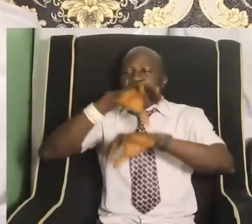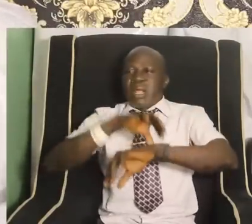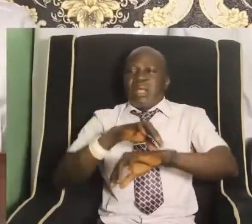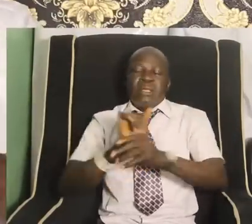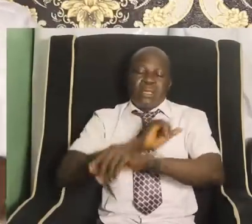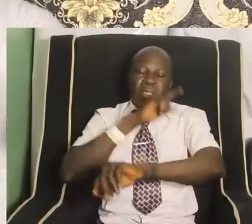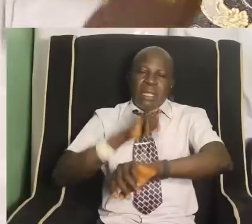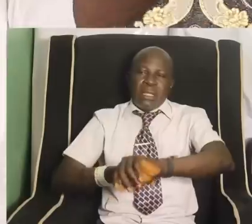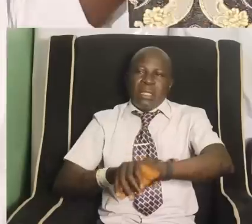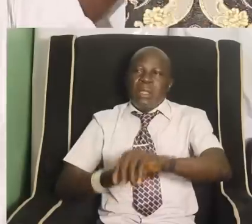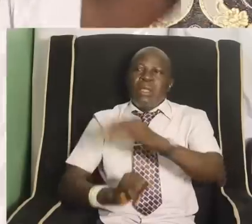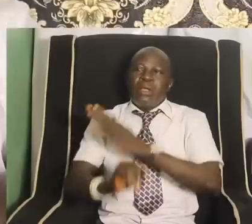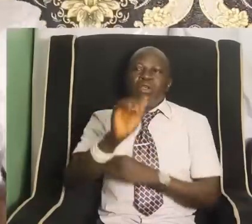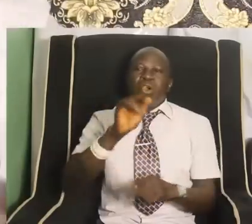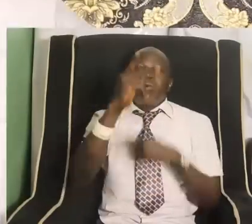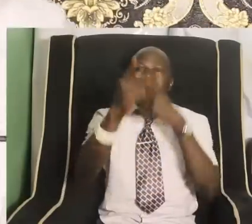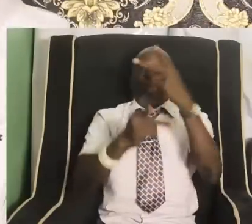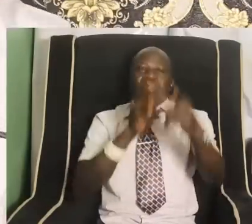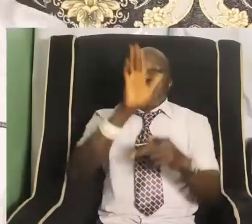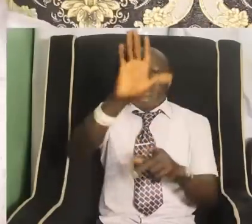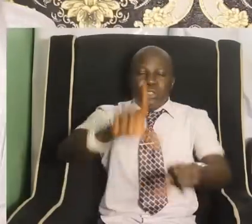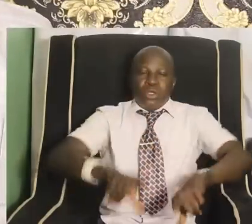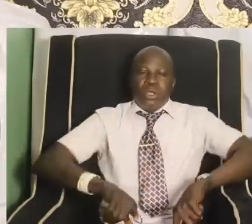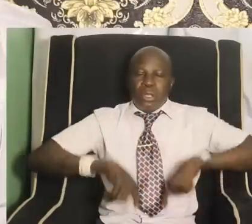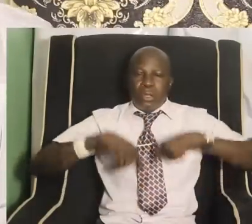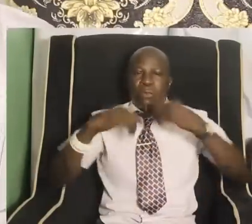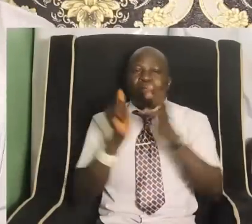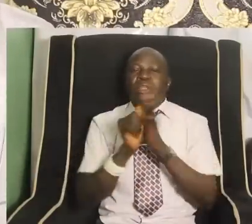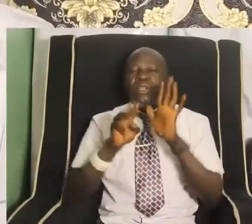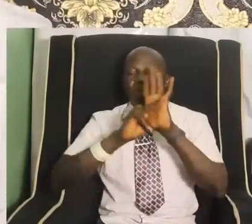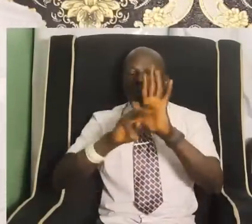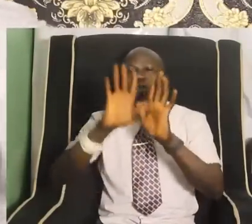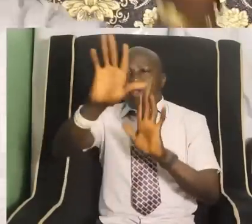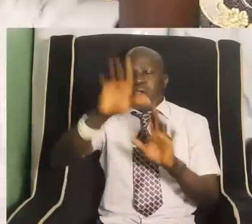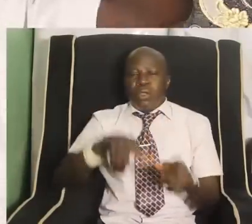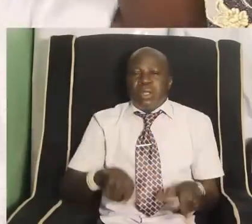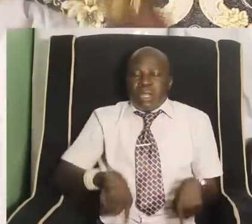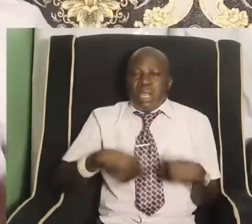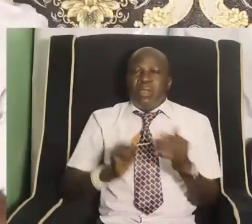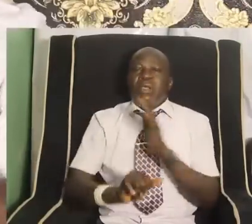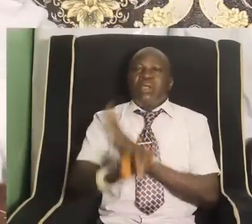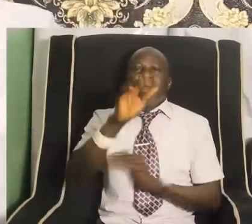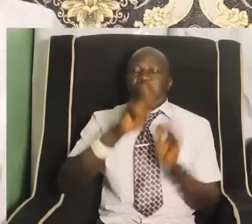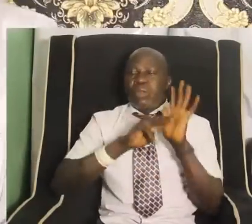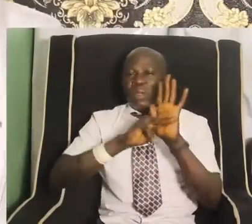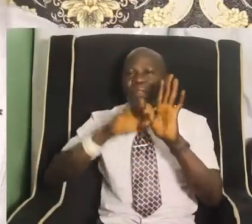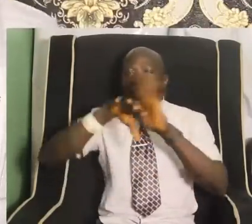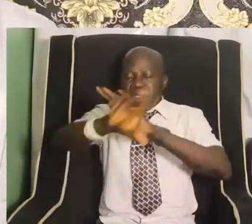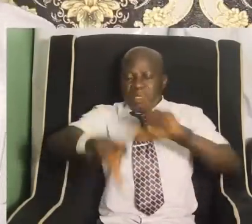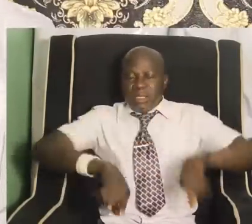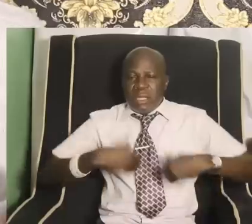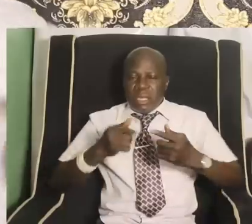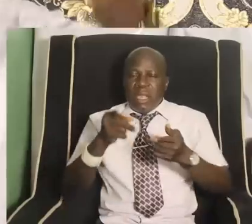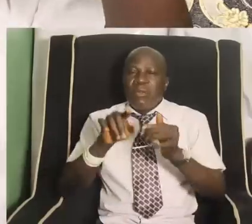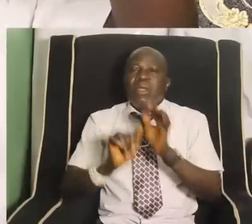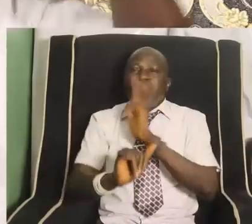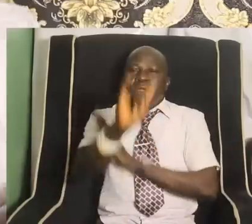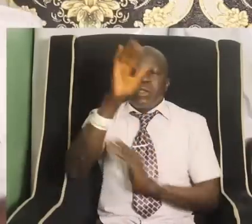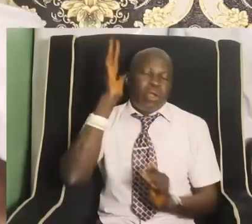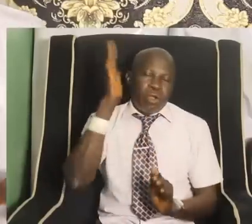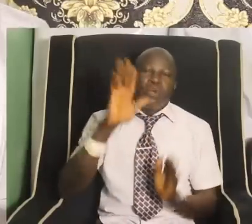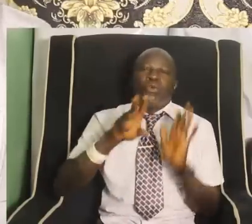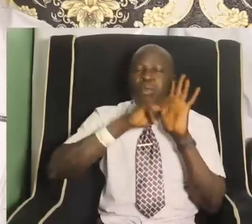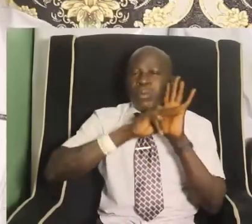His eye time. Olorun ma desi aye. God will manifest himself in your life. Olorun wa desi aye. God will manifest himself. Olorun wa desi